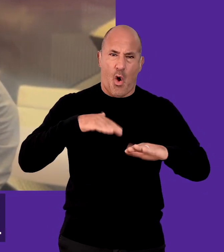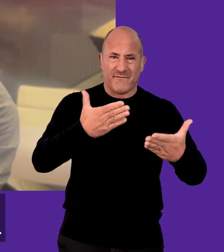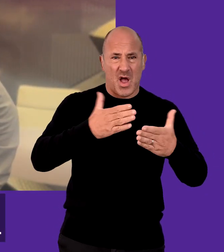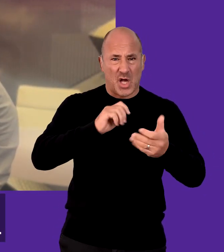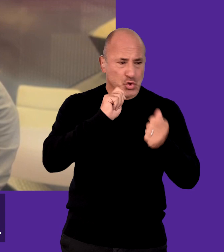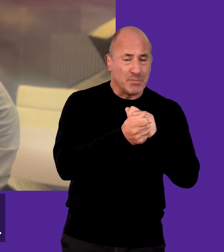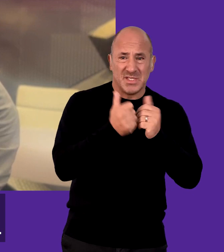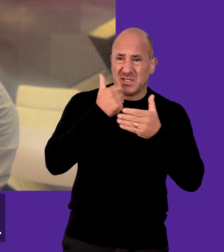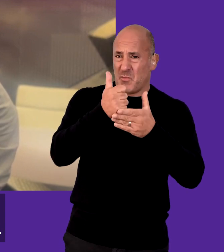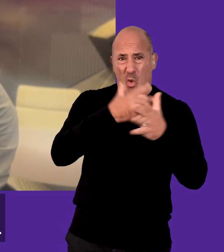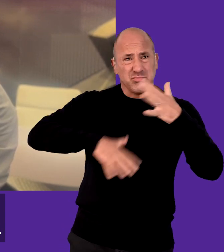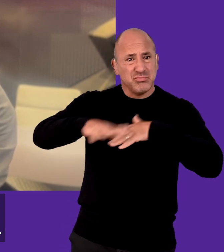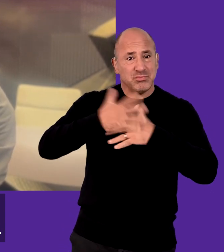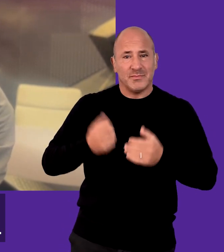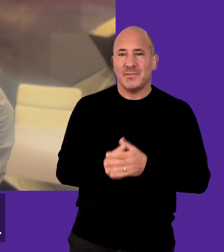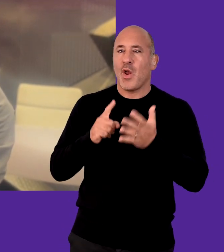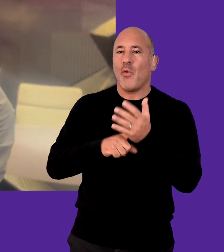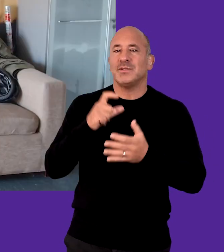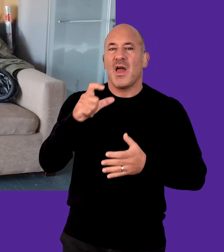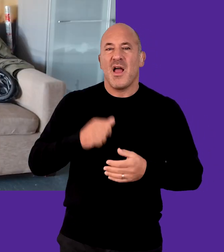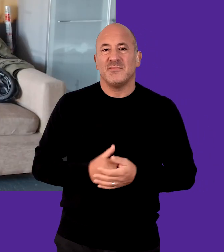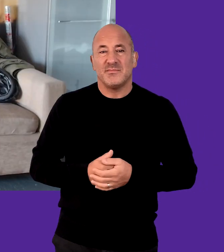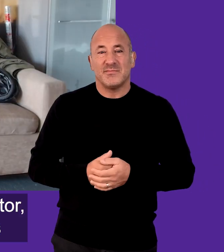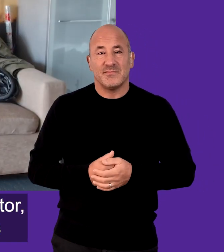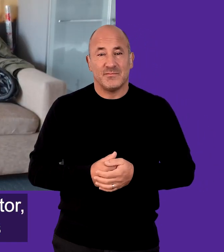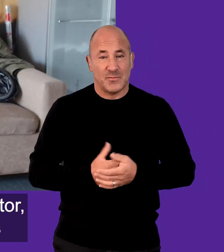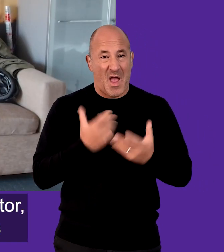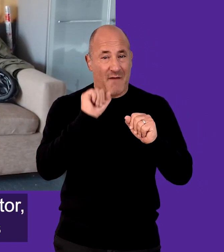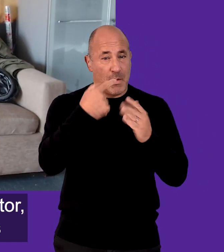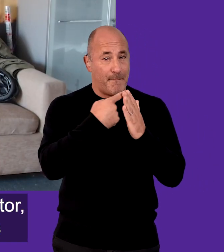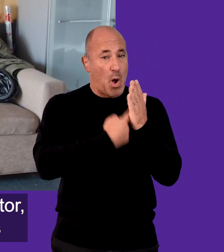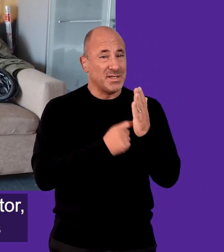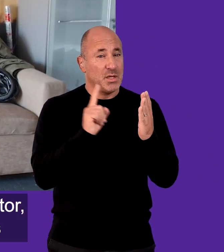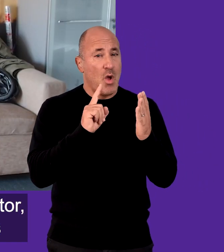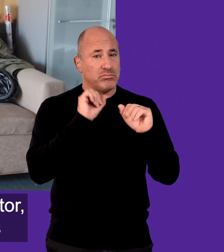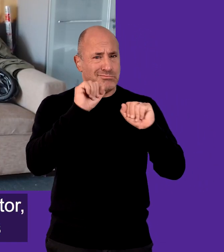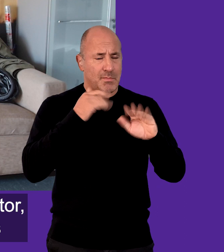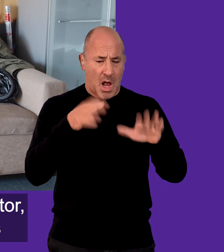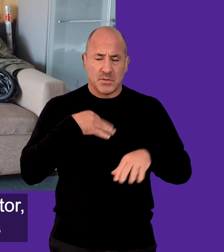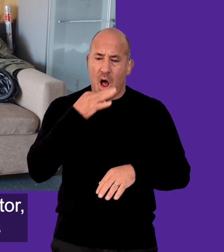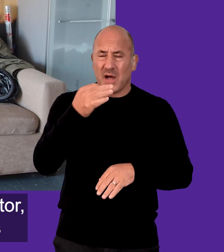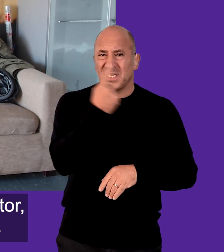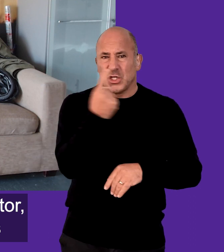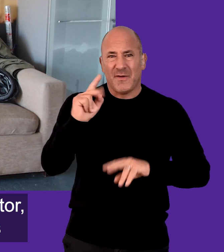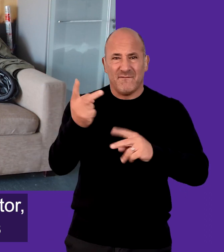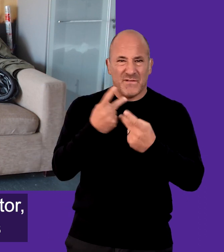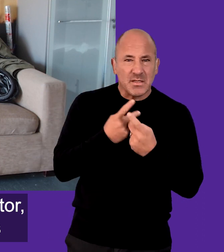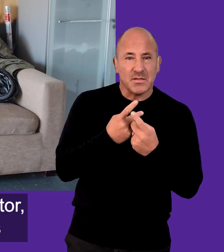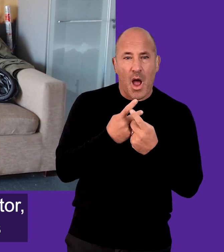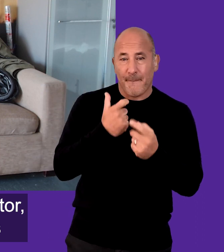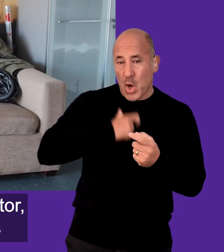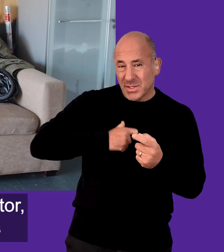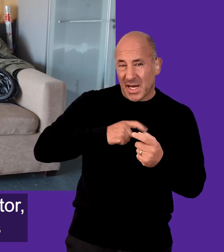where everybody is offered adjustment and support. Lawrence Clark. Have you a policy of asking